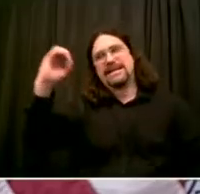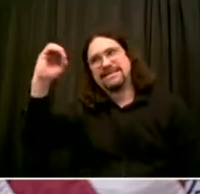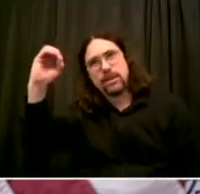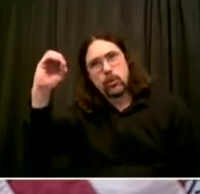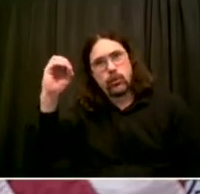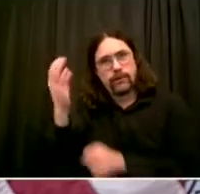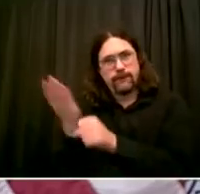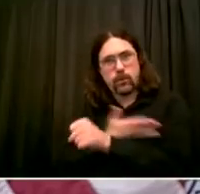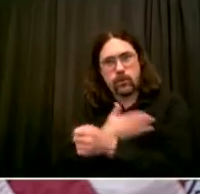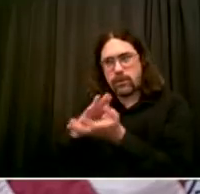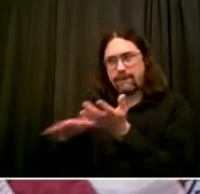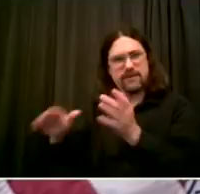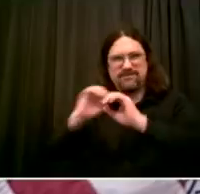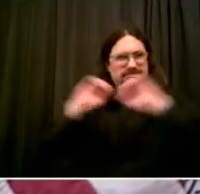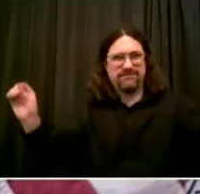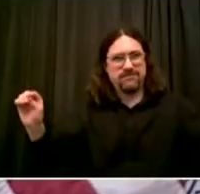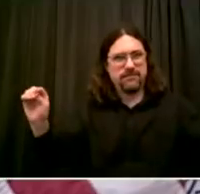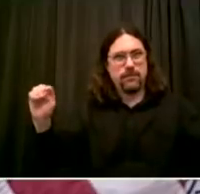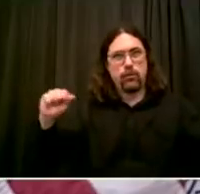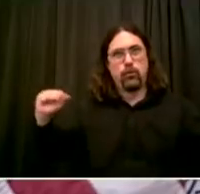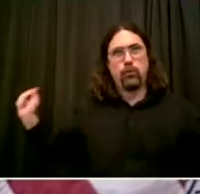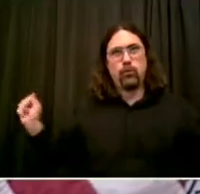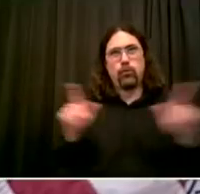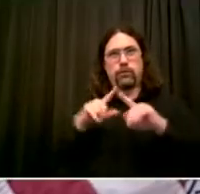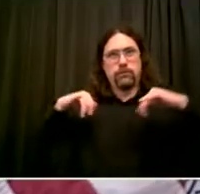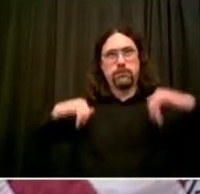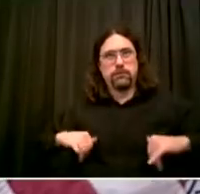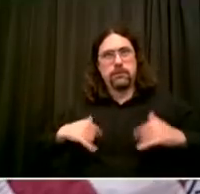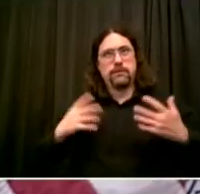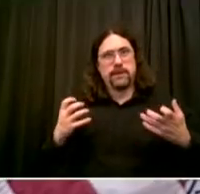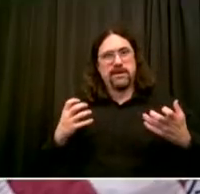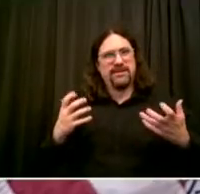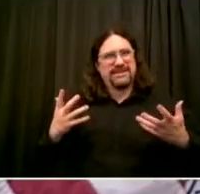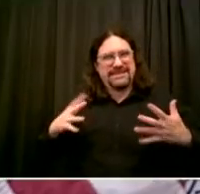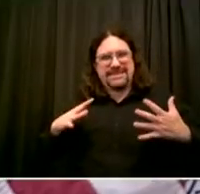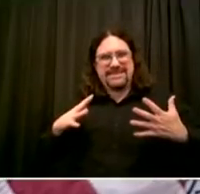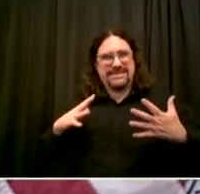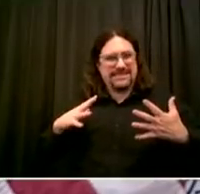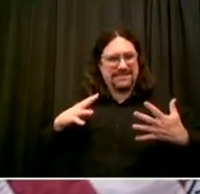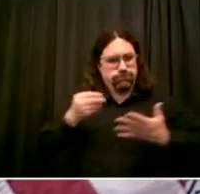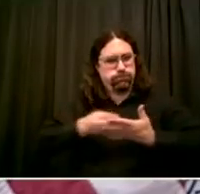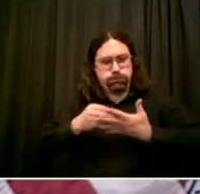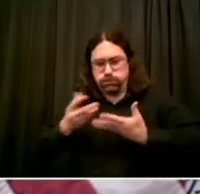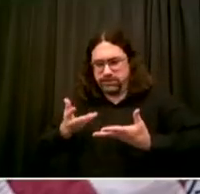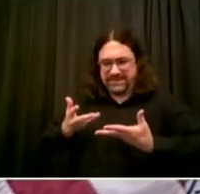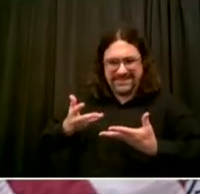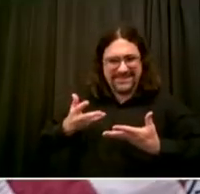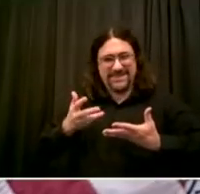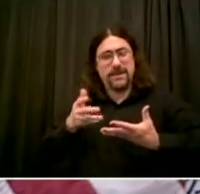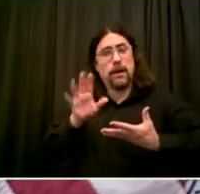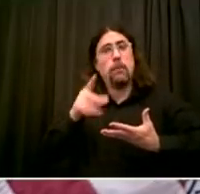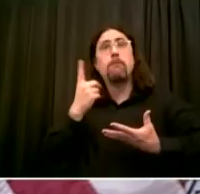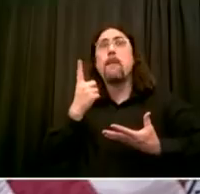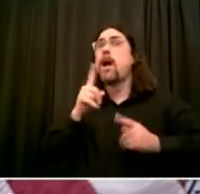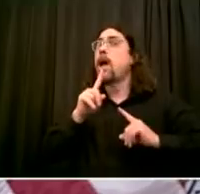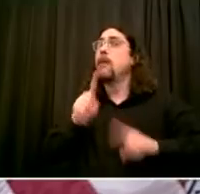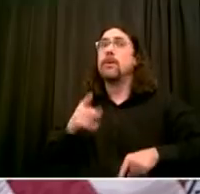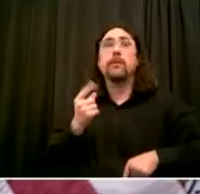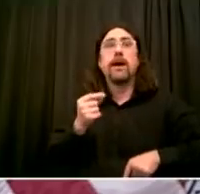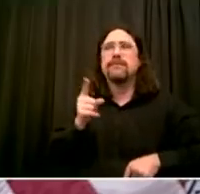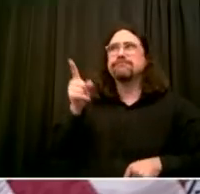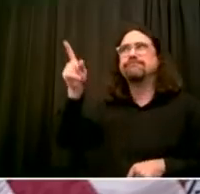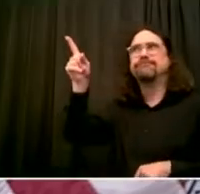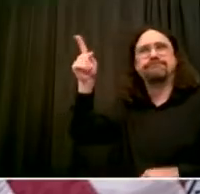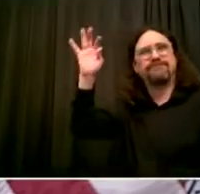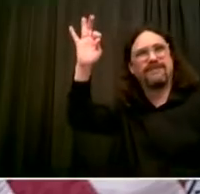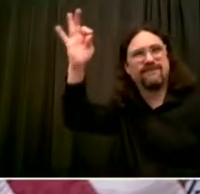done in Washington. Every city and state in America, I believe, truly deserves to be made whole. We did